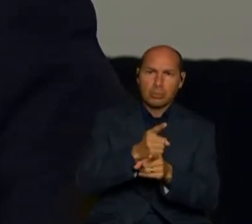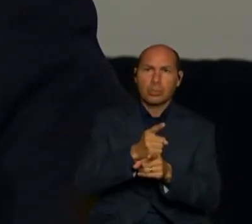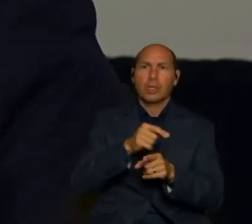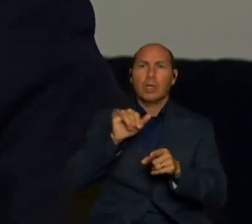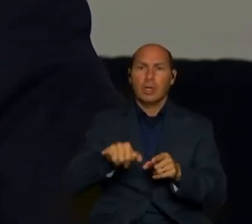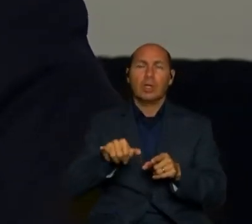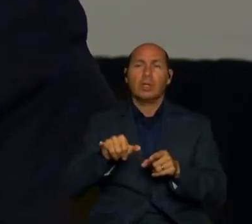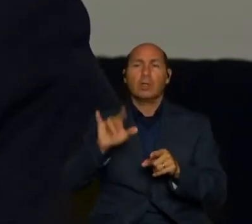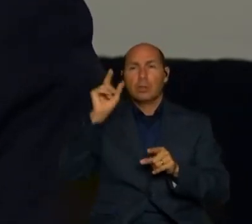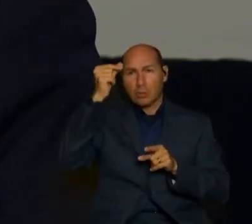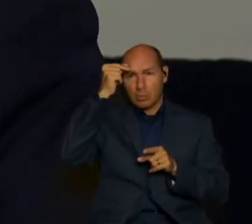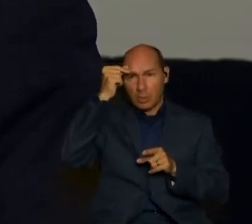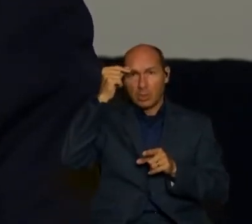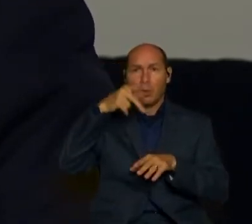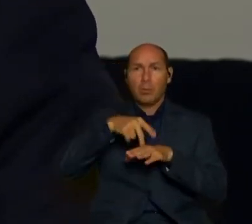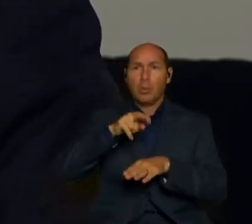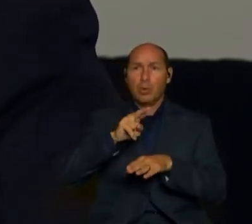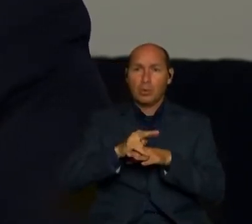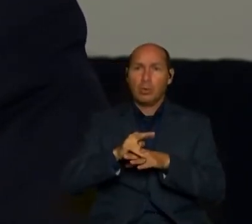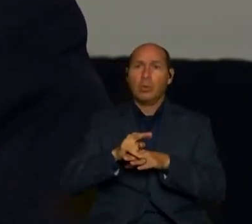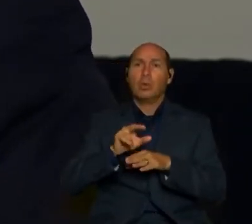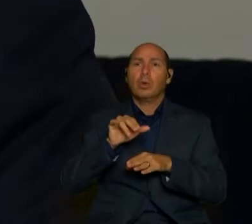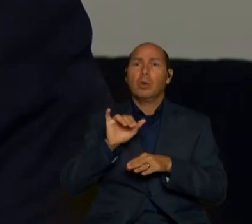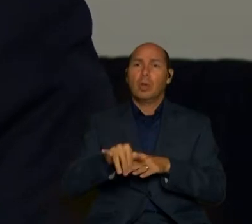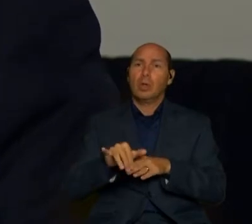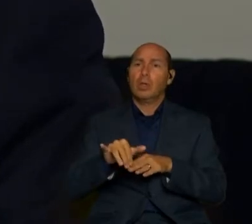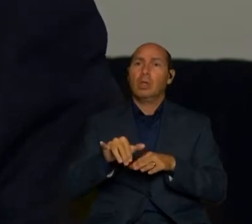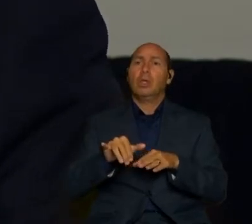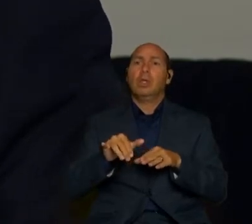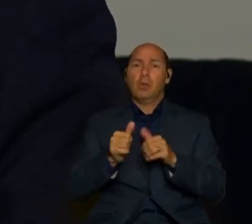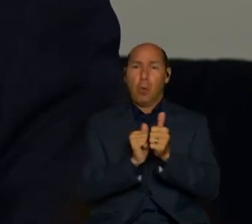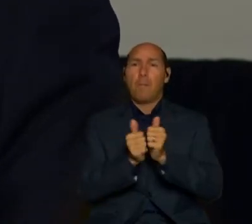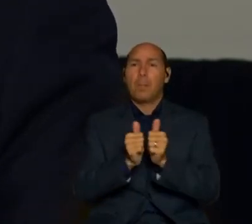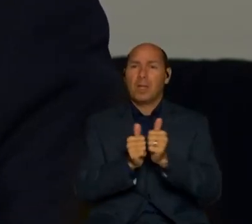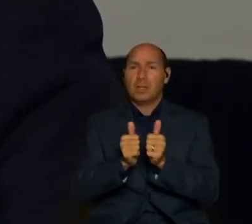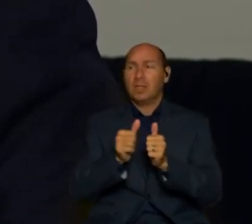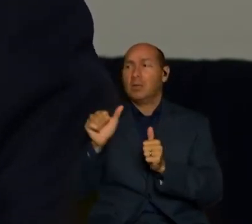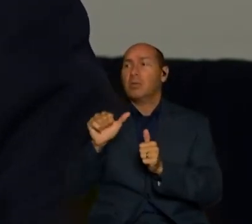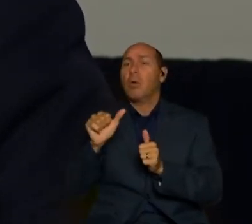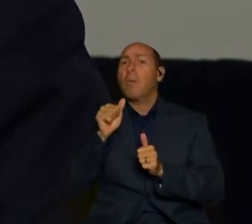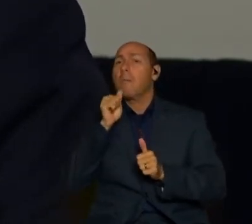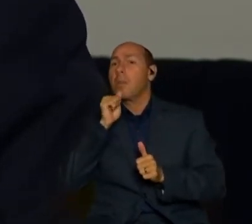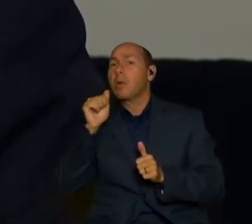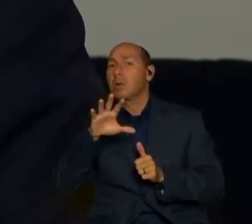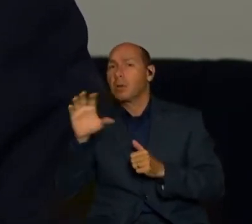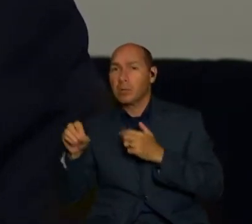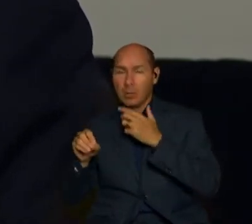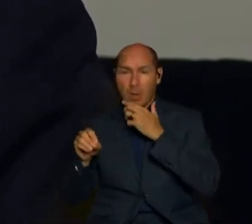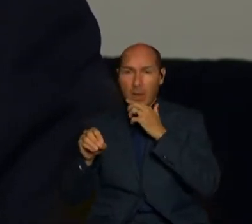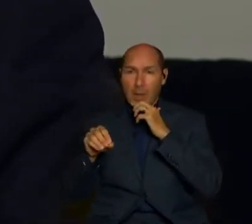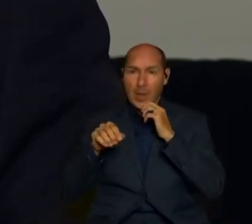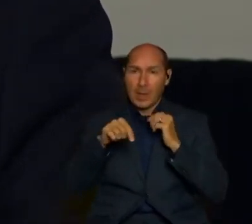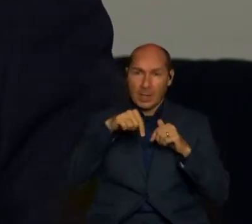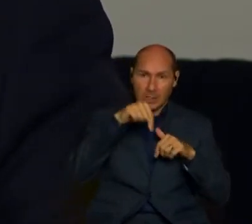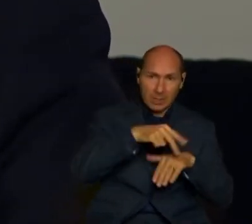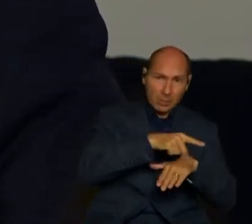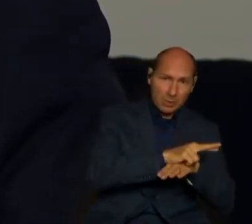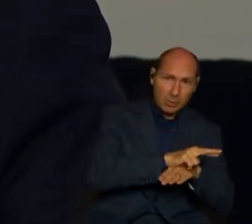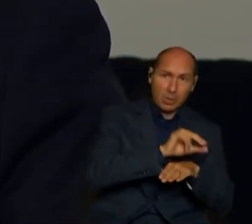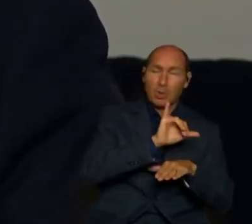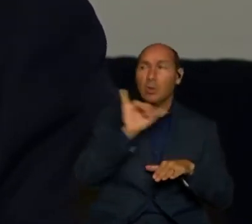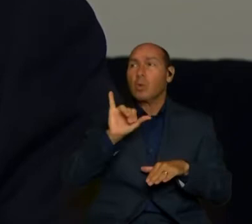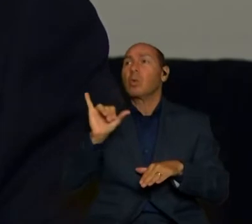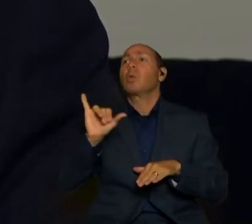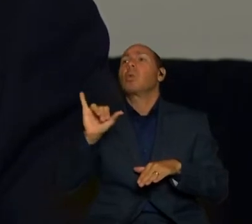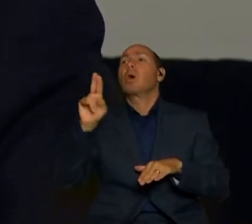a competitive employer in the marketplace here in Puerto Rico, and quite frankly, in the whole United States and the world. I mean, we're competing